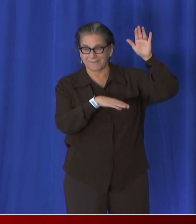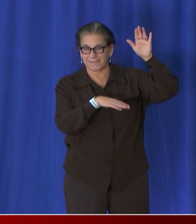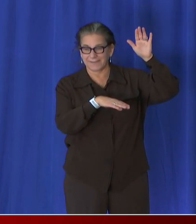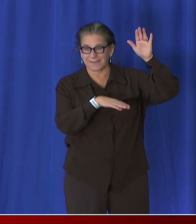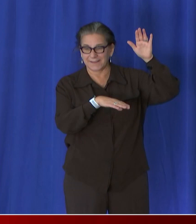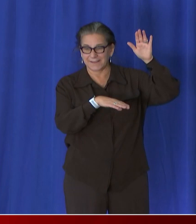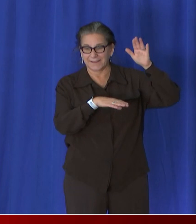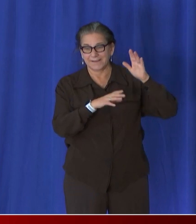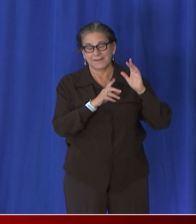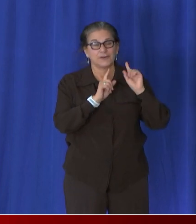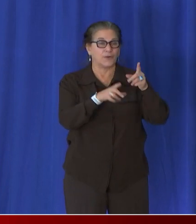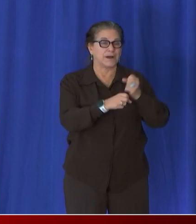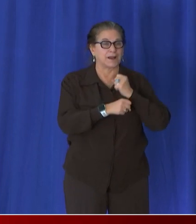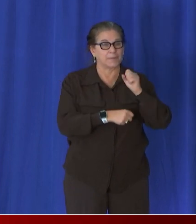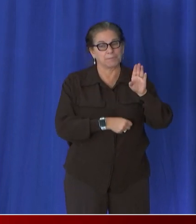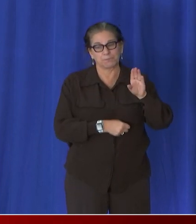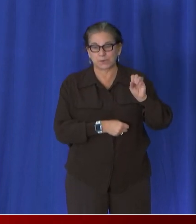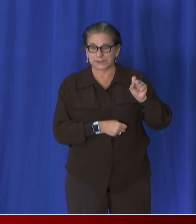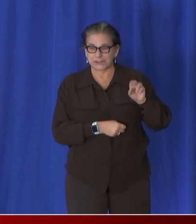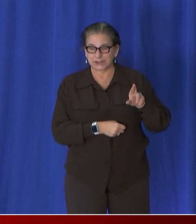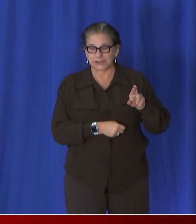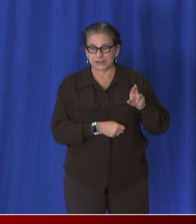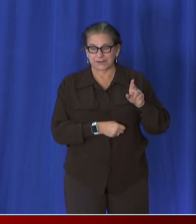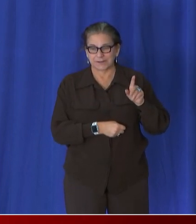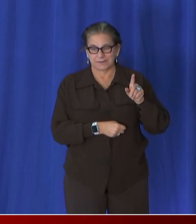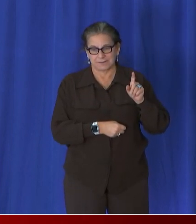get a booster as soon as possible.